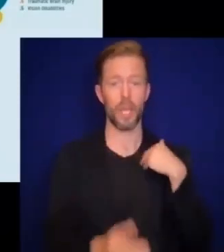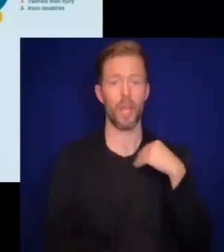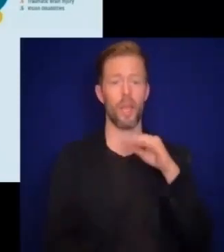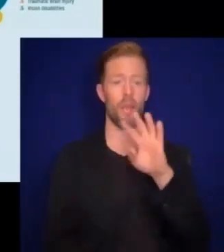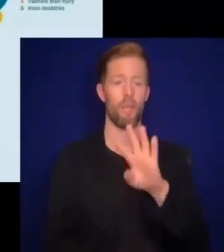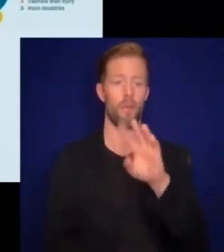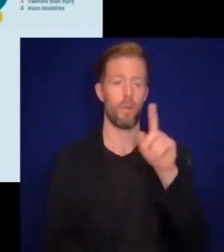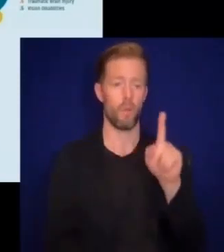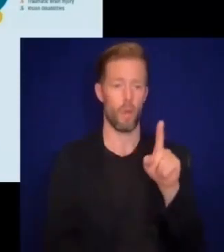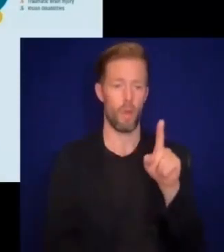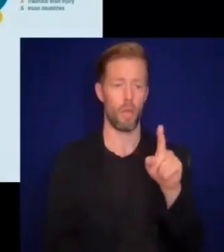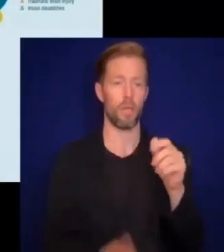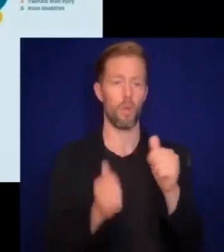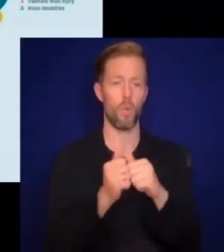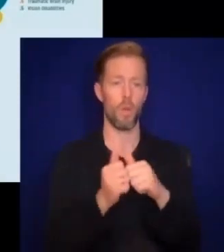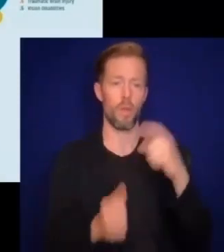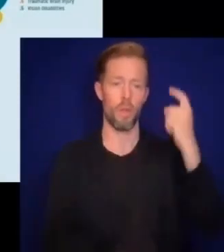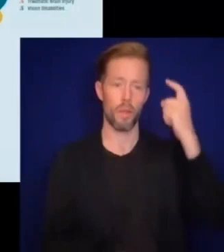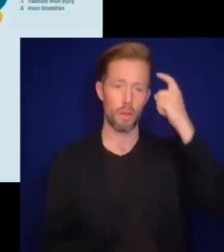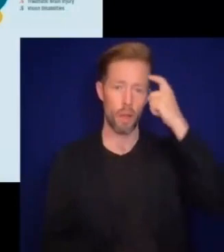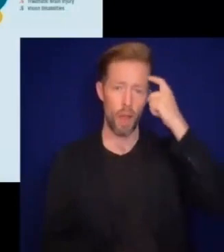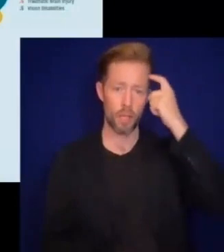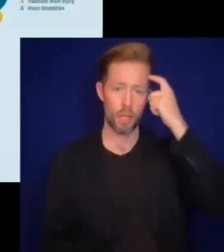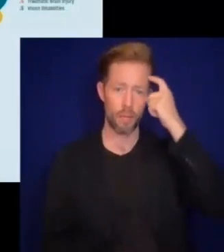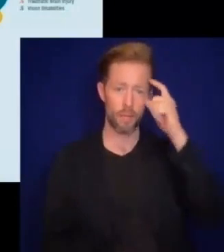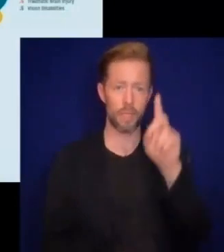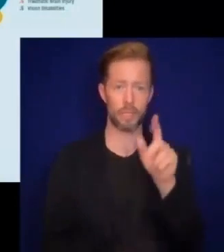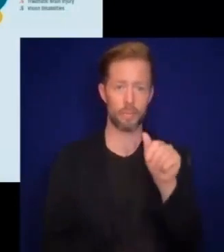find 41 with cognitive